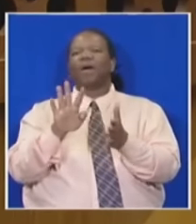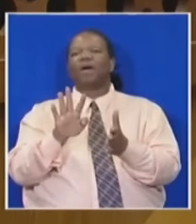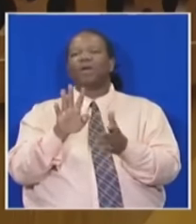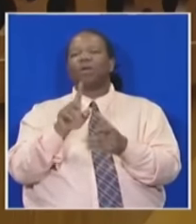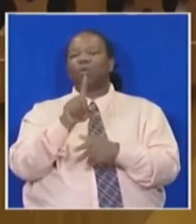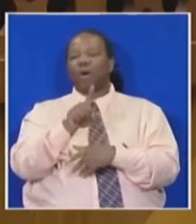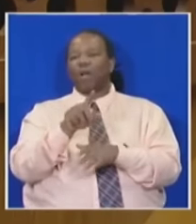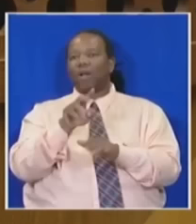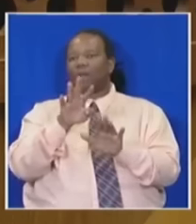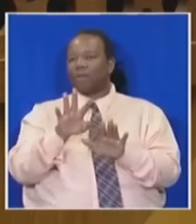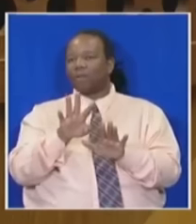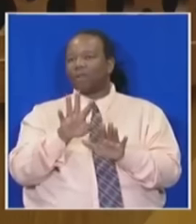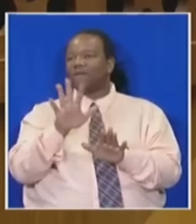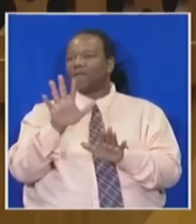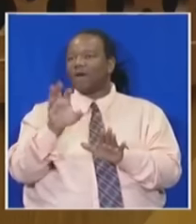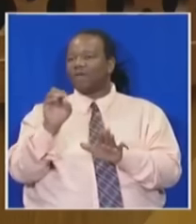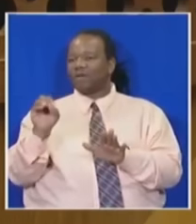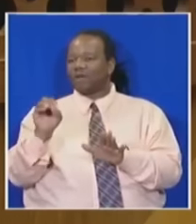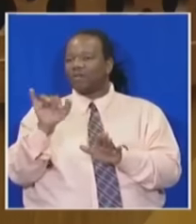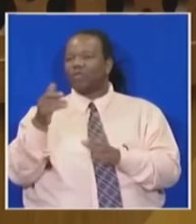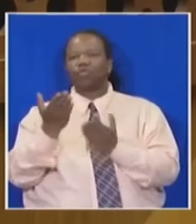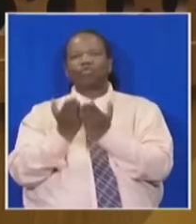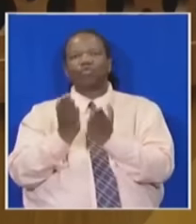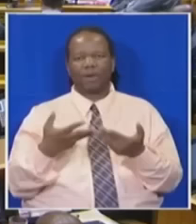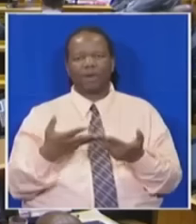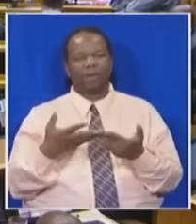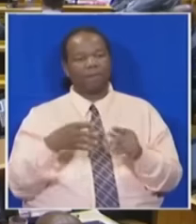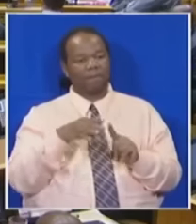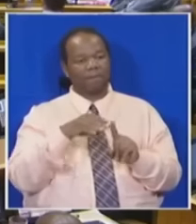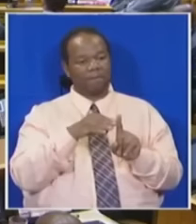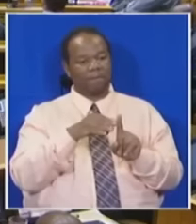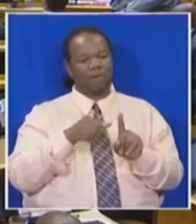19,500 dysfunctional schools is a sellout.